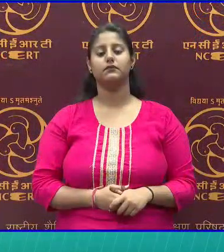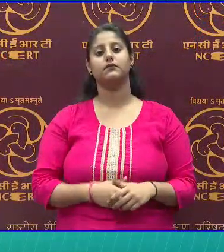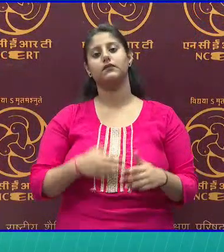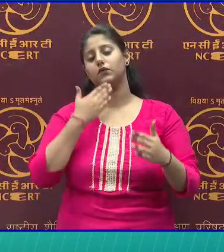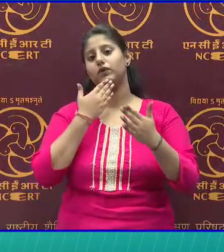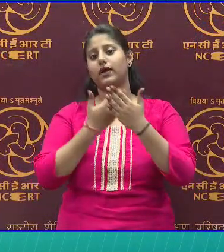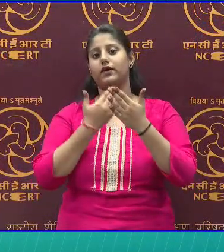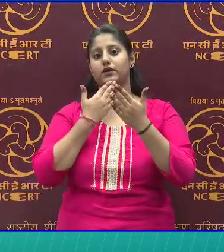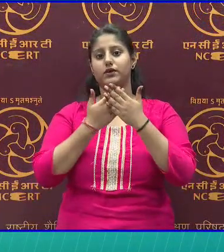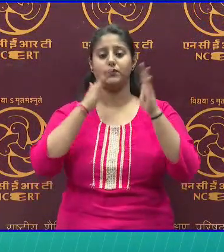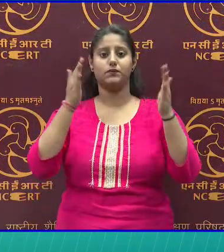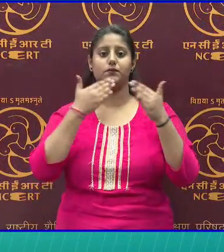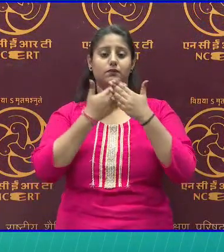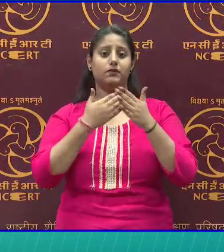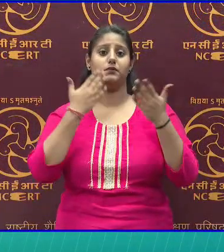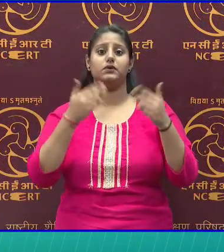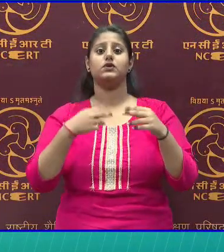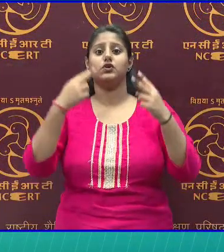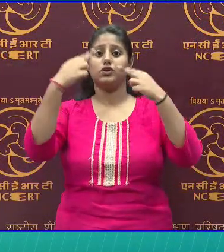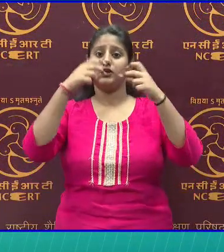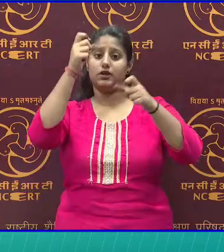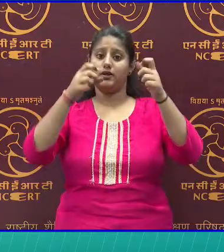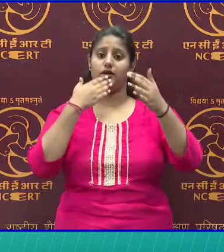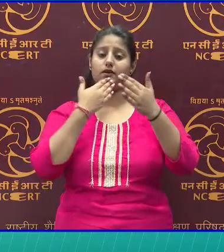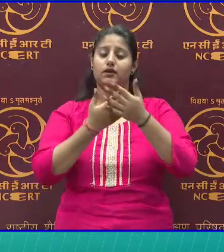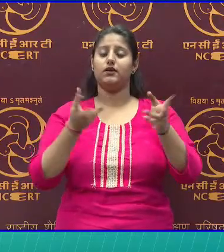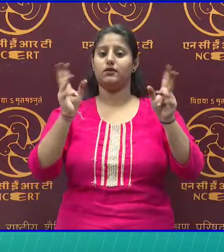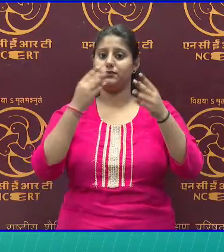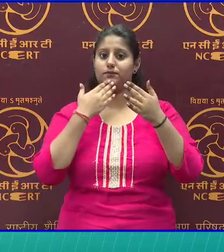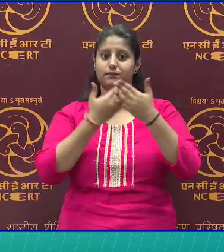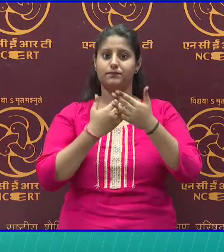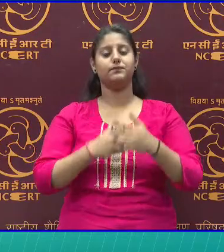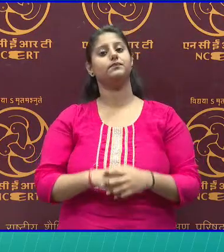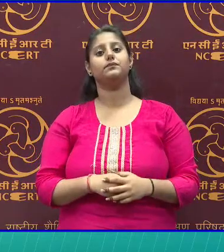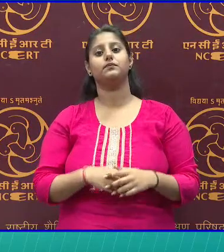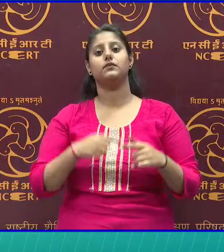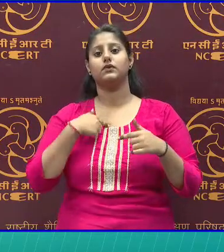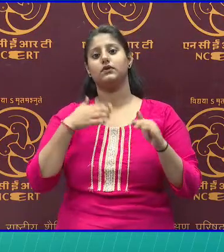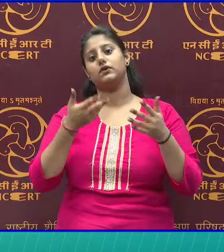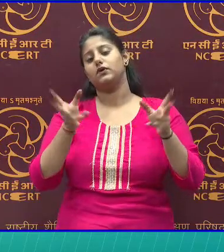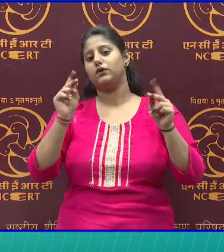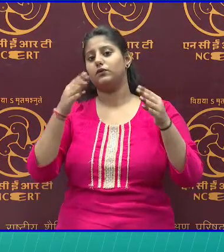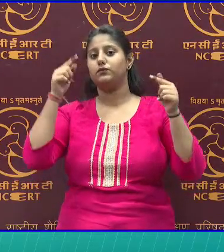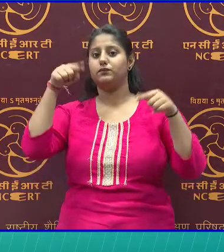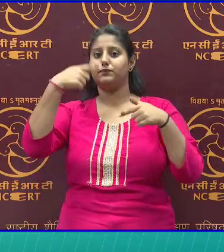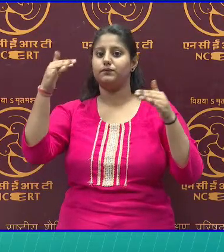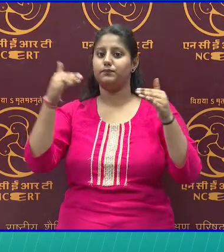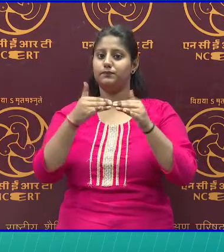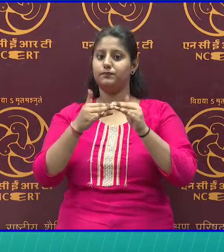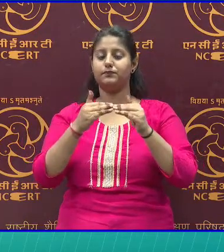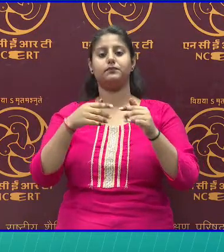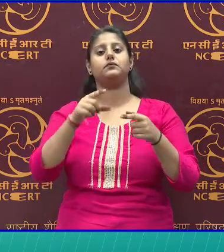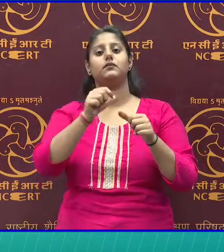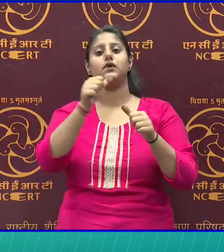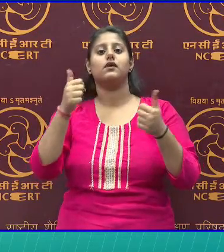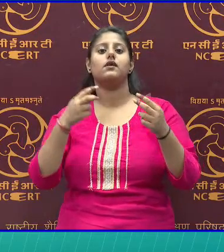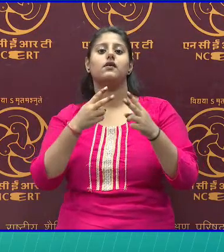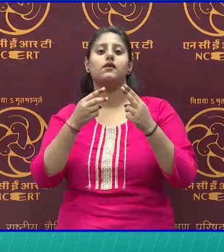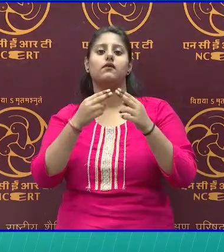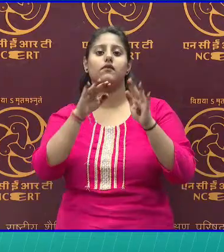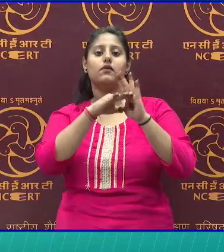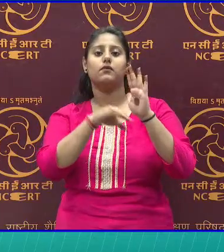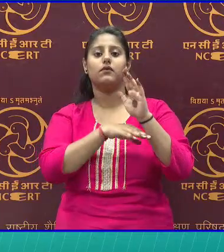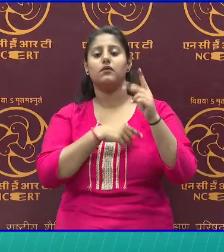So thank you very much viewers for joining us again, and I'll be back again tomorrow with another session on